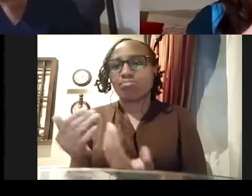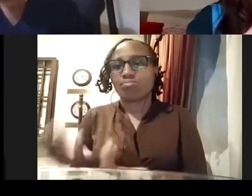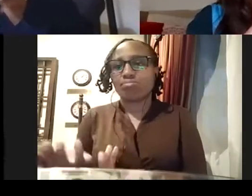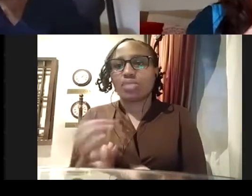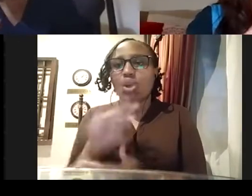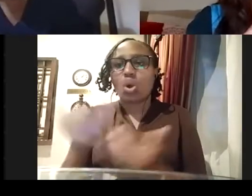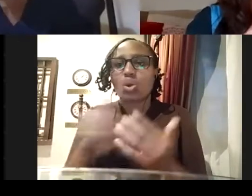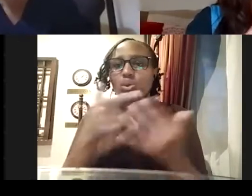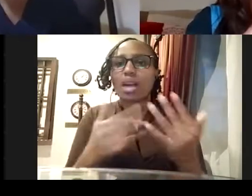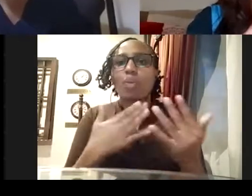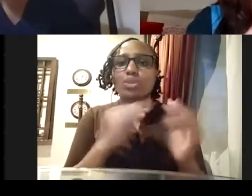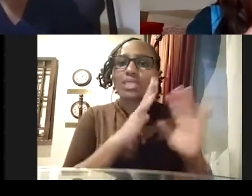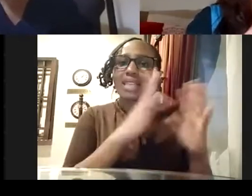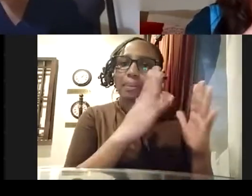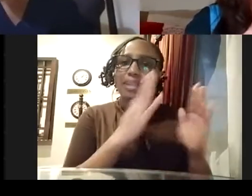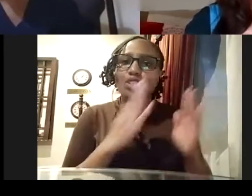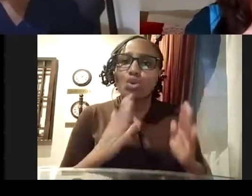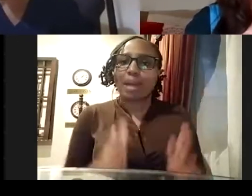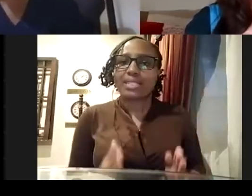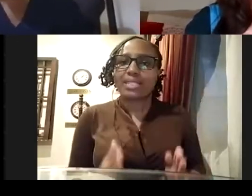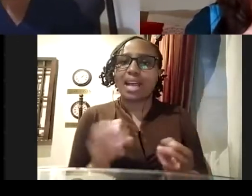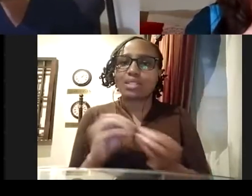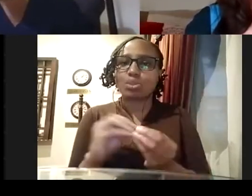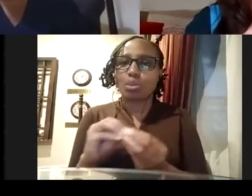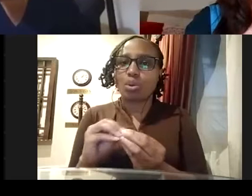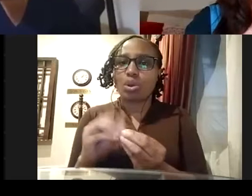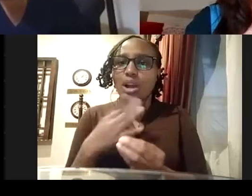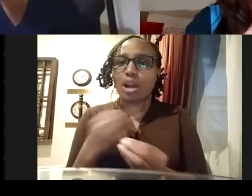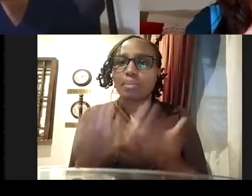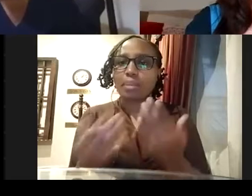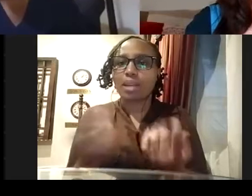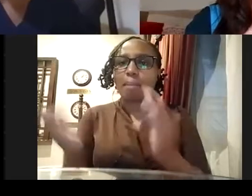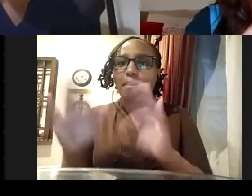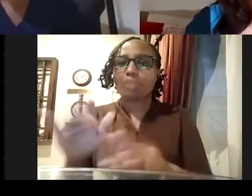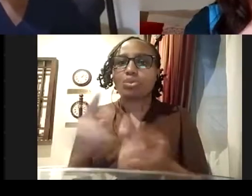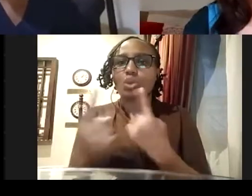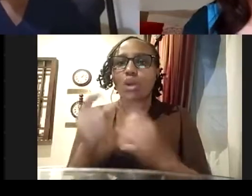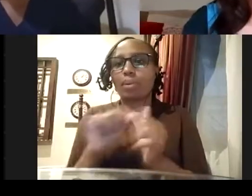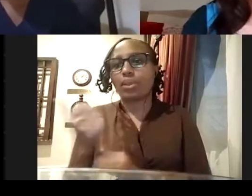to celebrate humanity a little more, and then maybe I'll come back and talk about the serious stuff again.